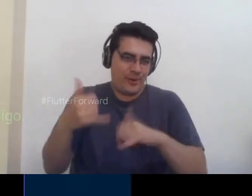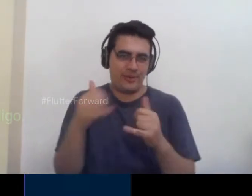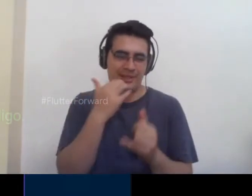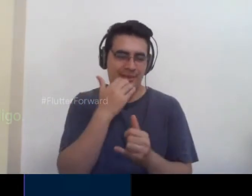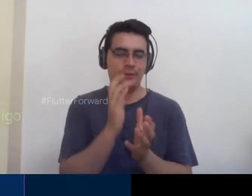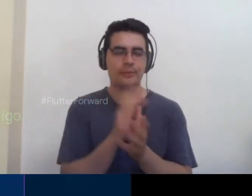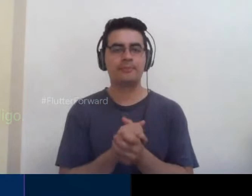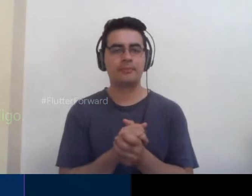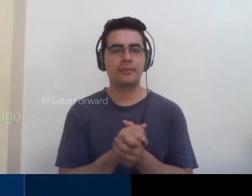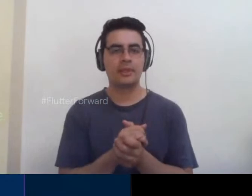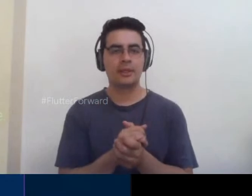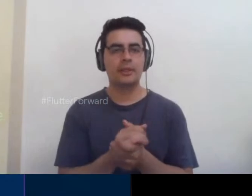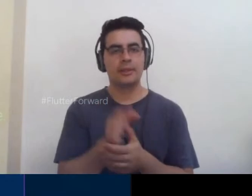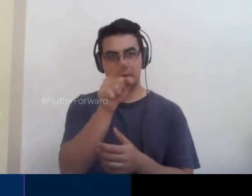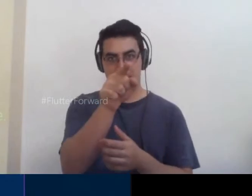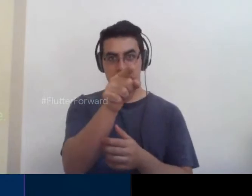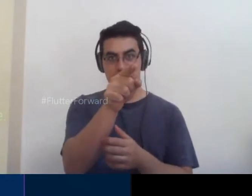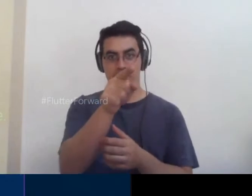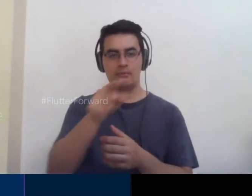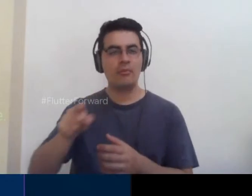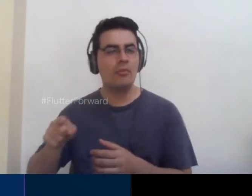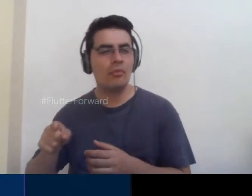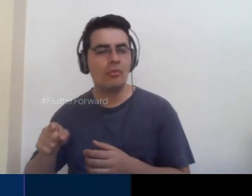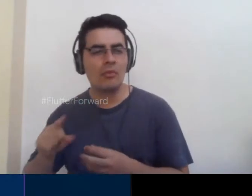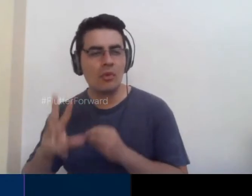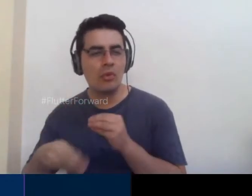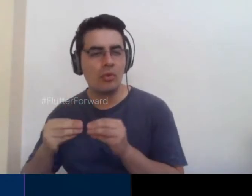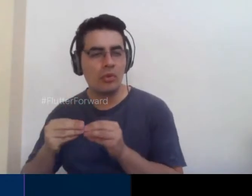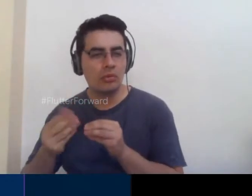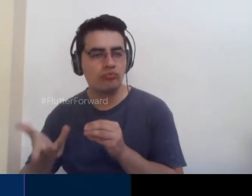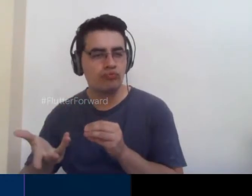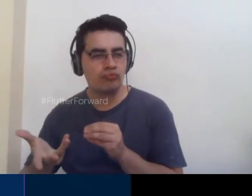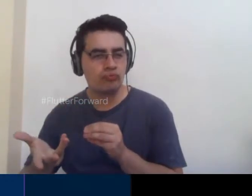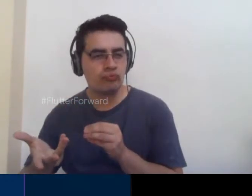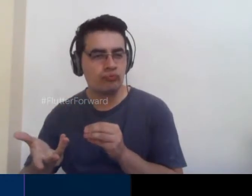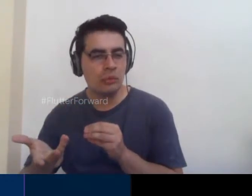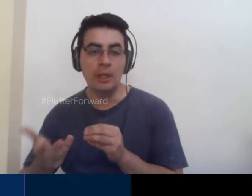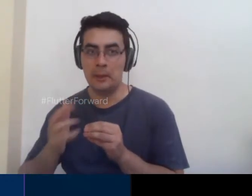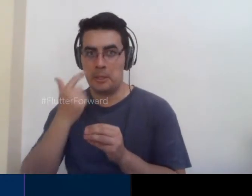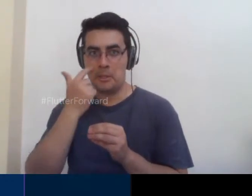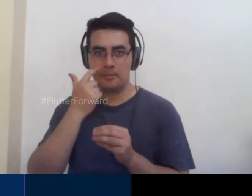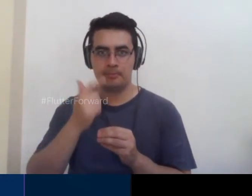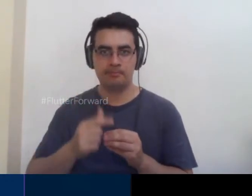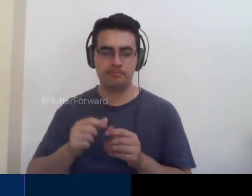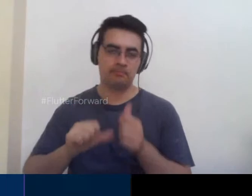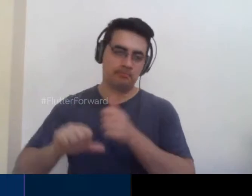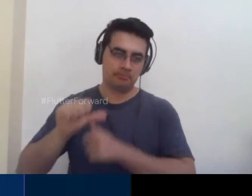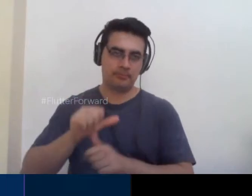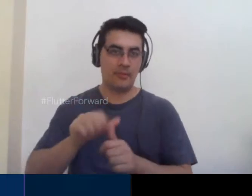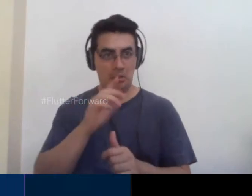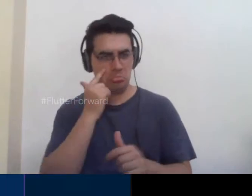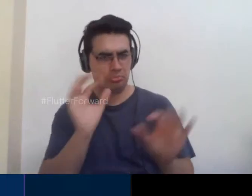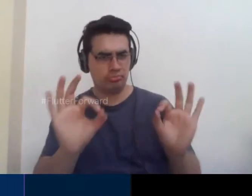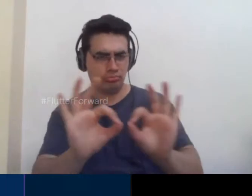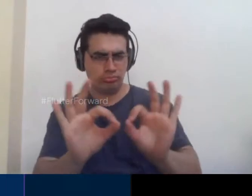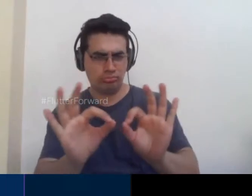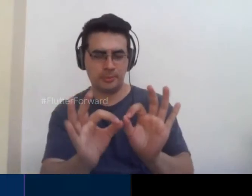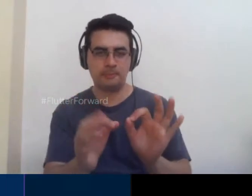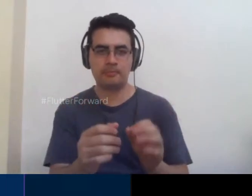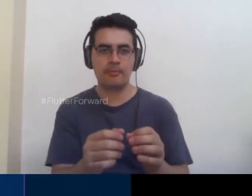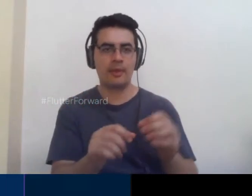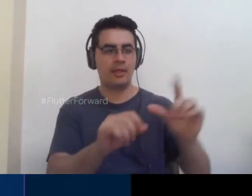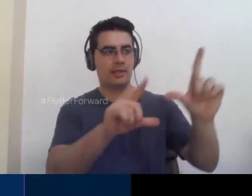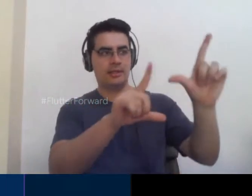code. Let's start simple. The first screen is pretty straightforward. We've got a couple of text blocks